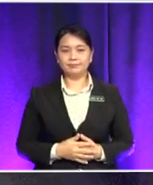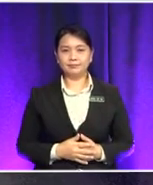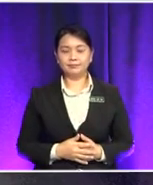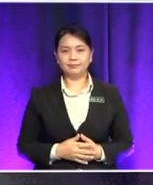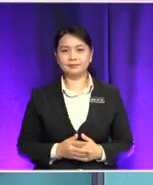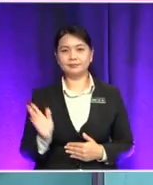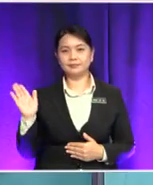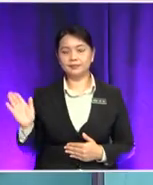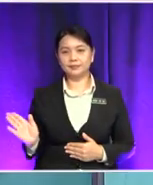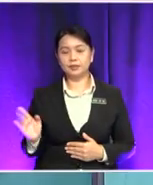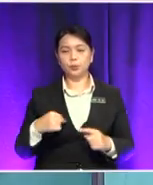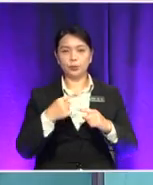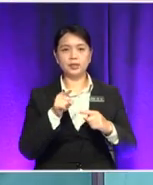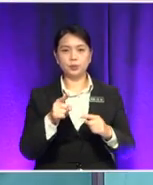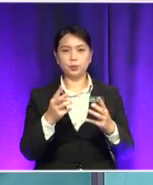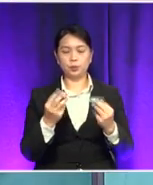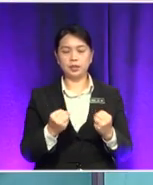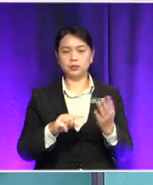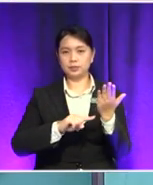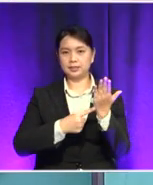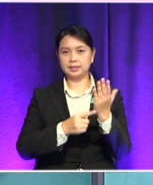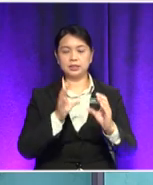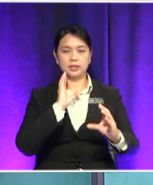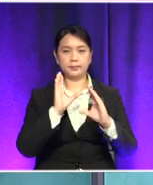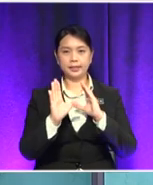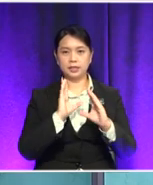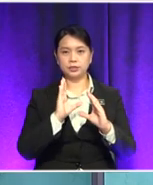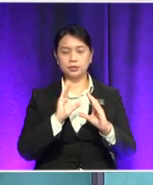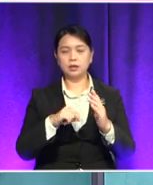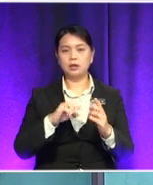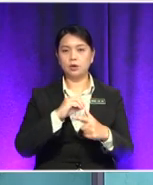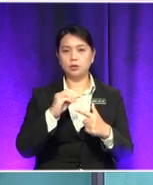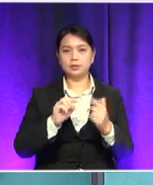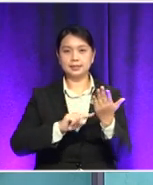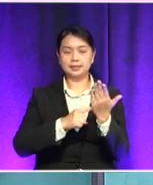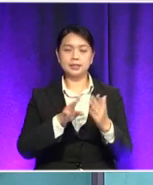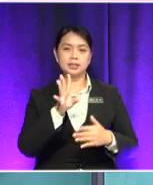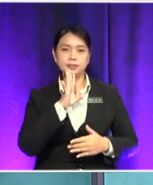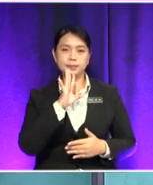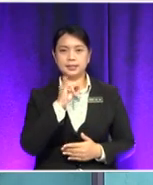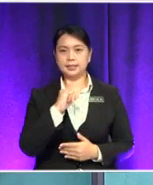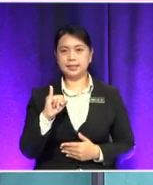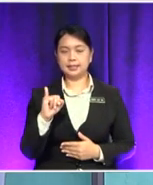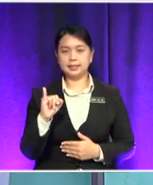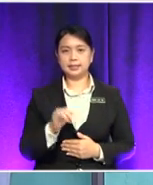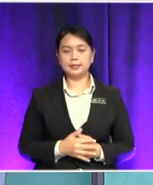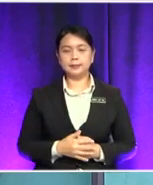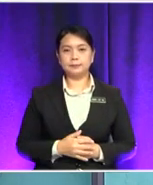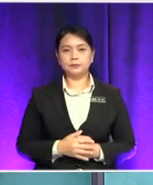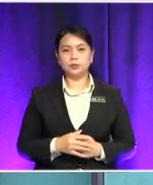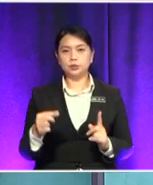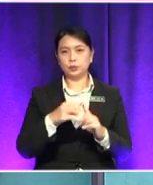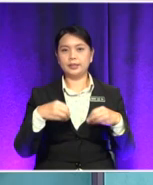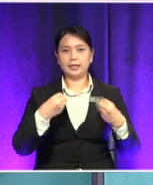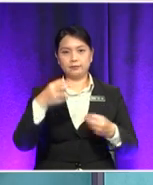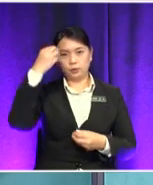this one. So, when you want to start a conversation or start a speaking session to give the opinion and